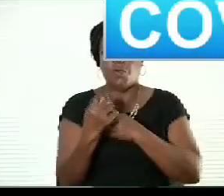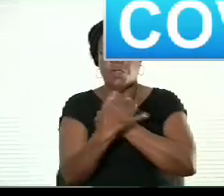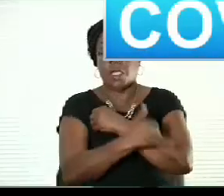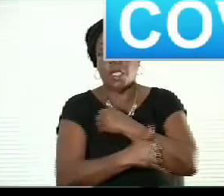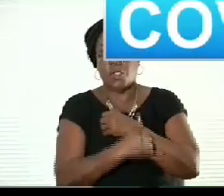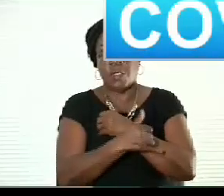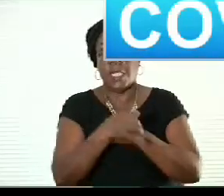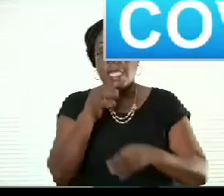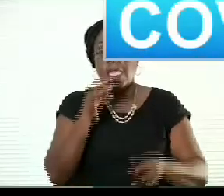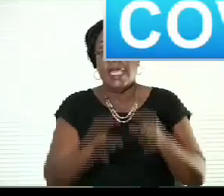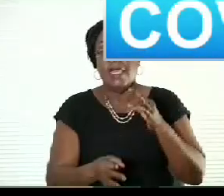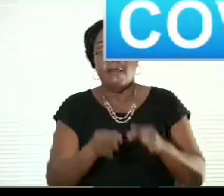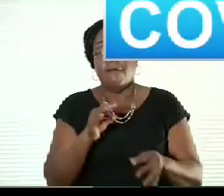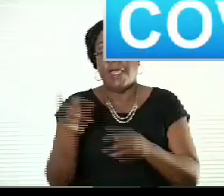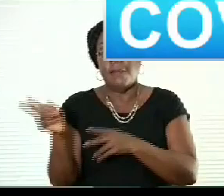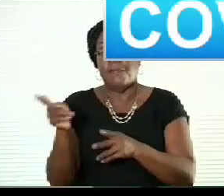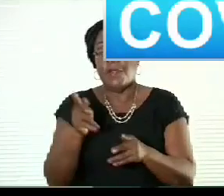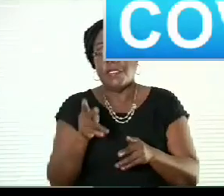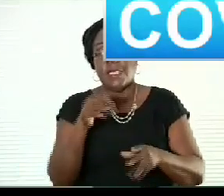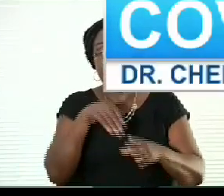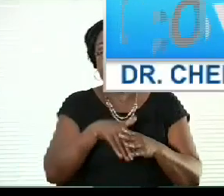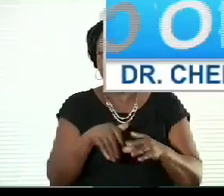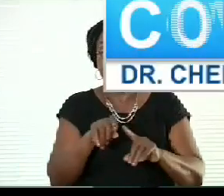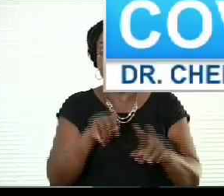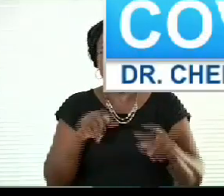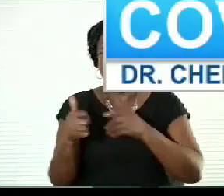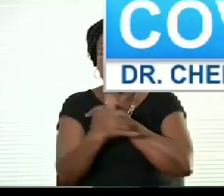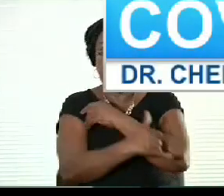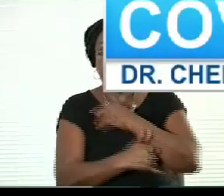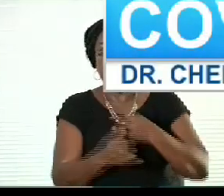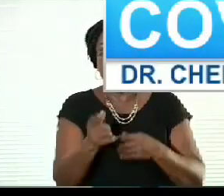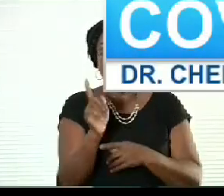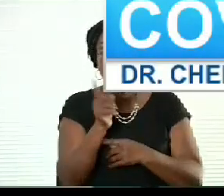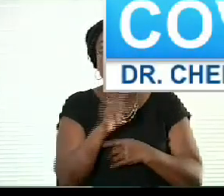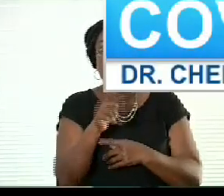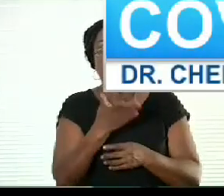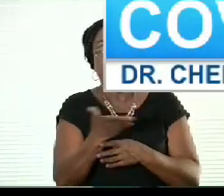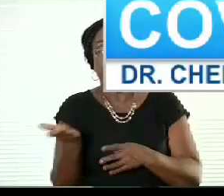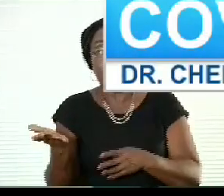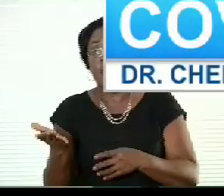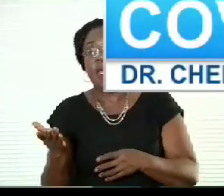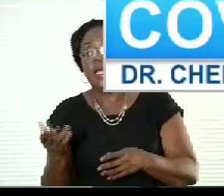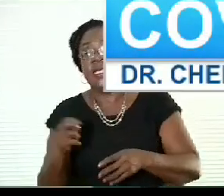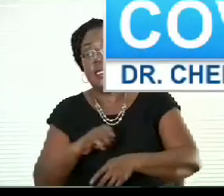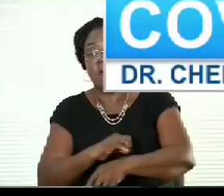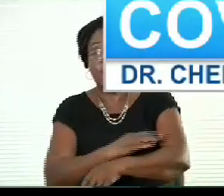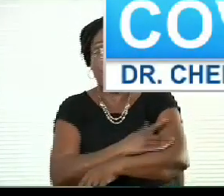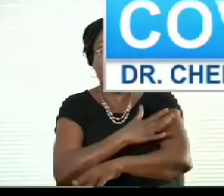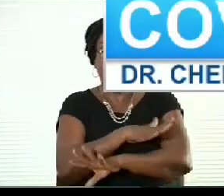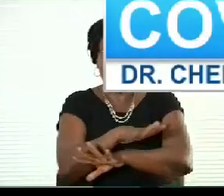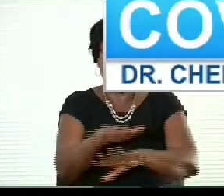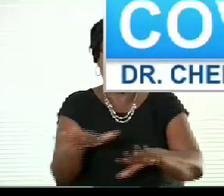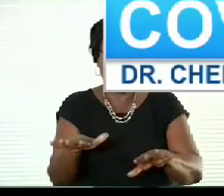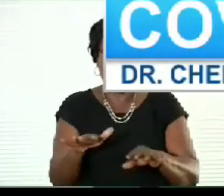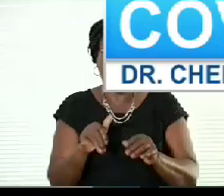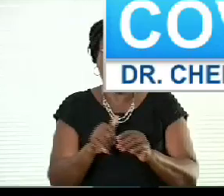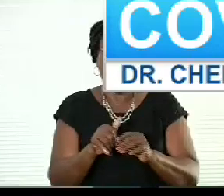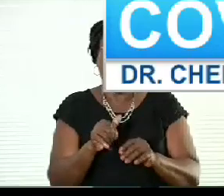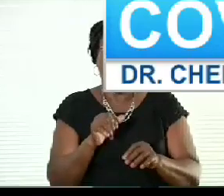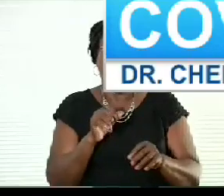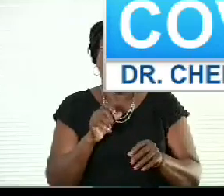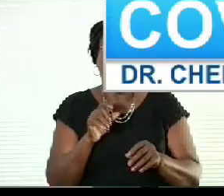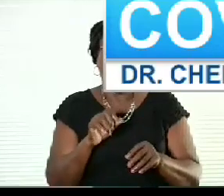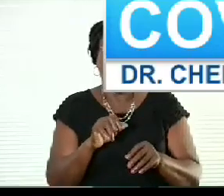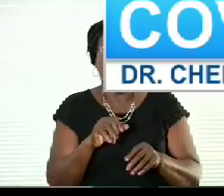example, if a traveler is coming from a country where there is a high level of community spread versus a country